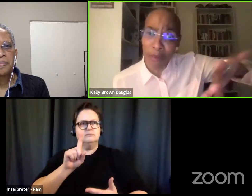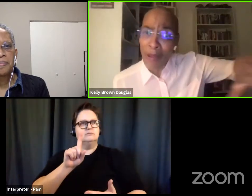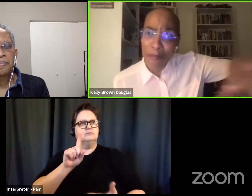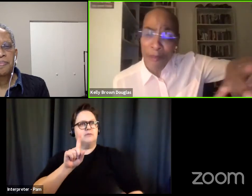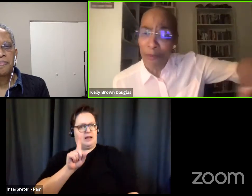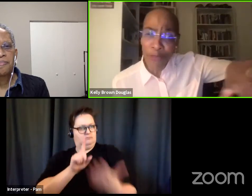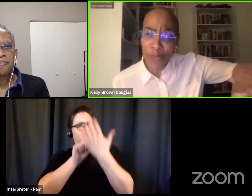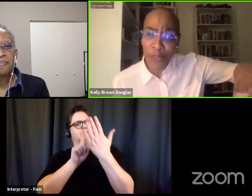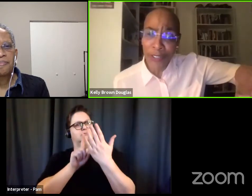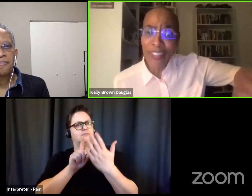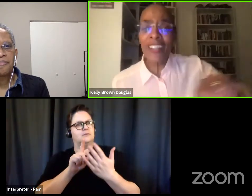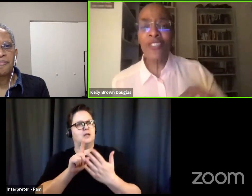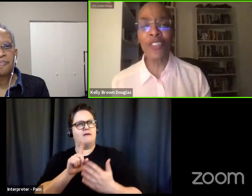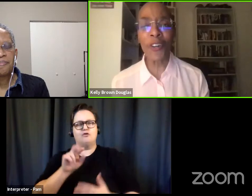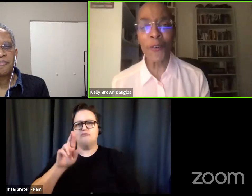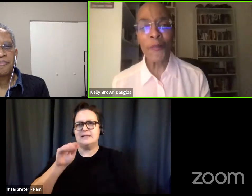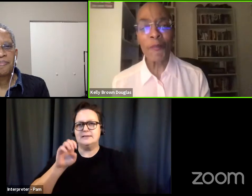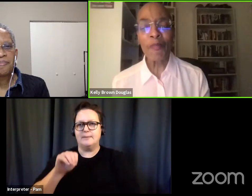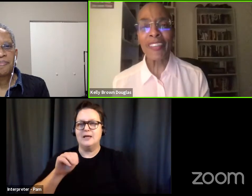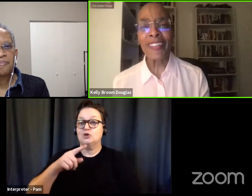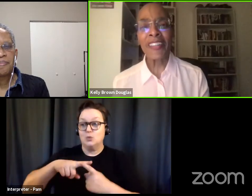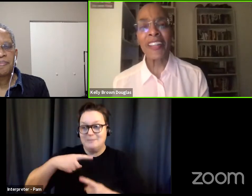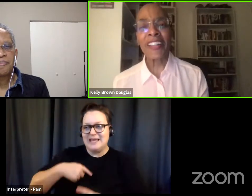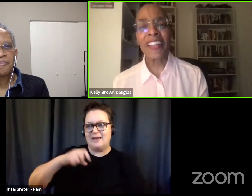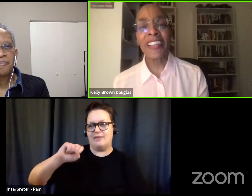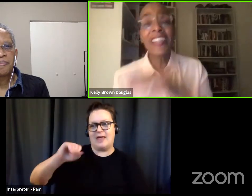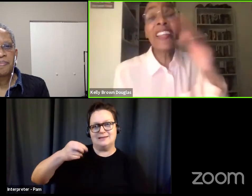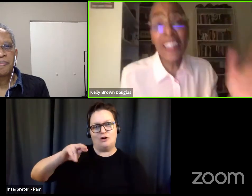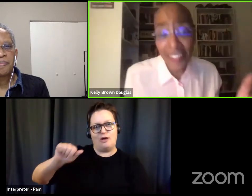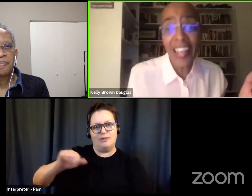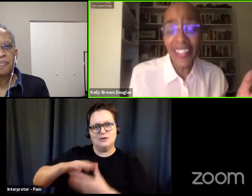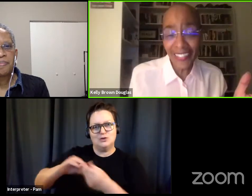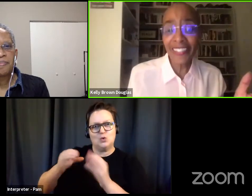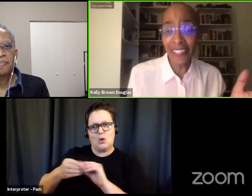that's the white people's story. So